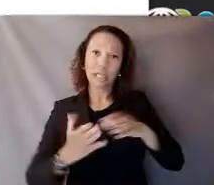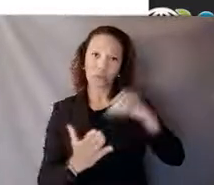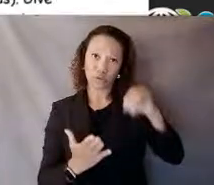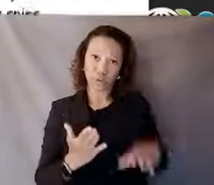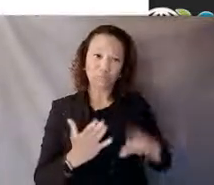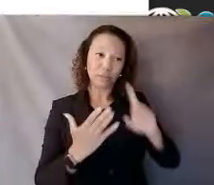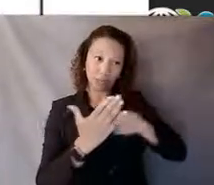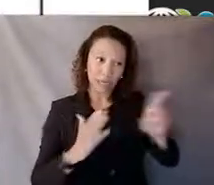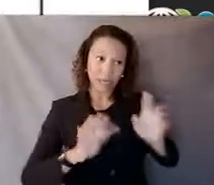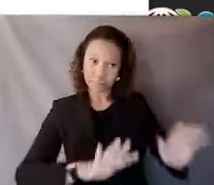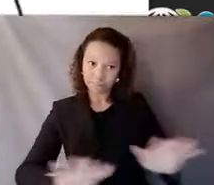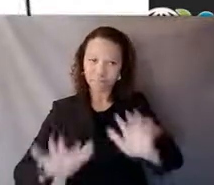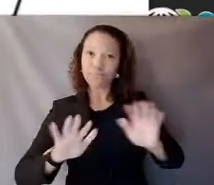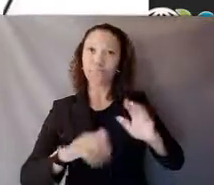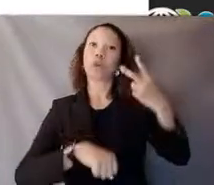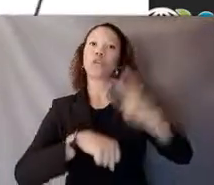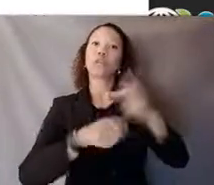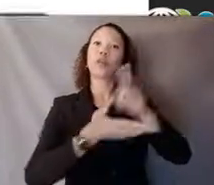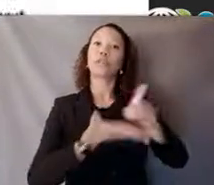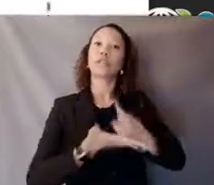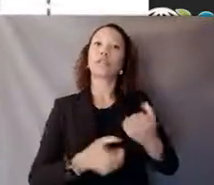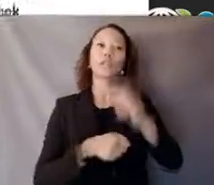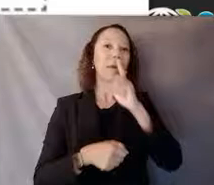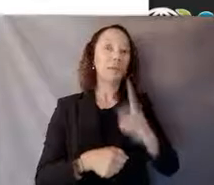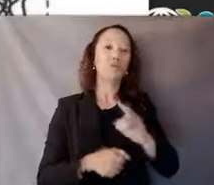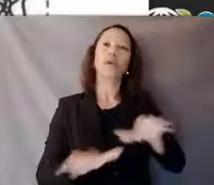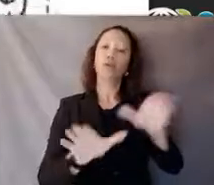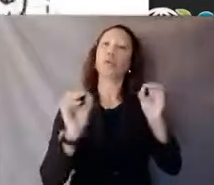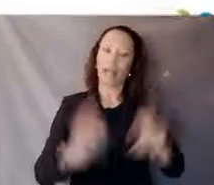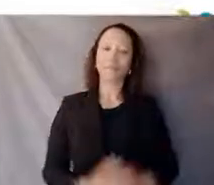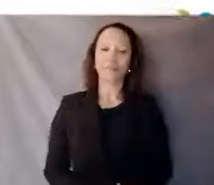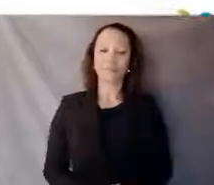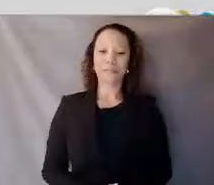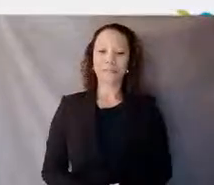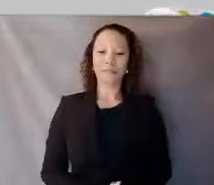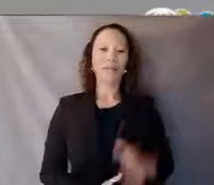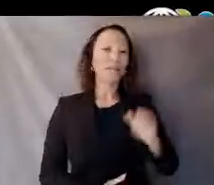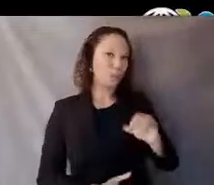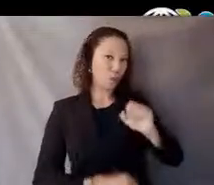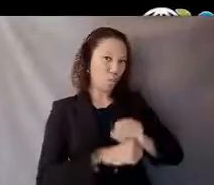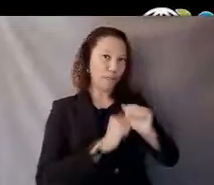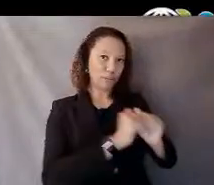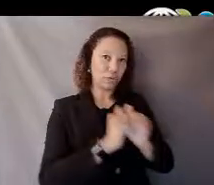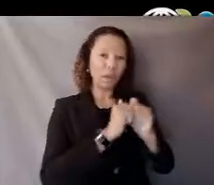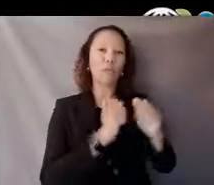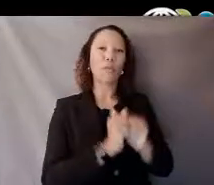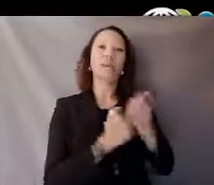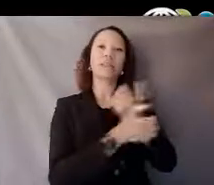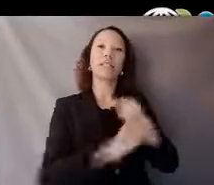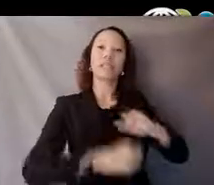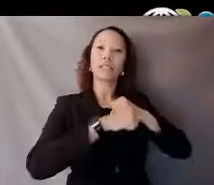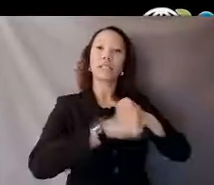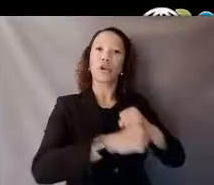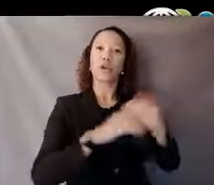them twice a week just to make sure they're doing okay. So working together with our safety and security